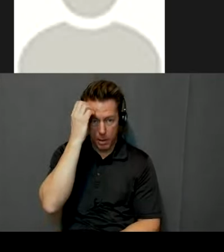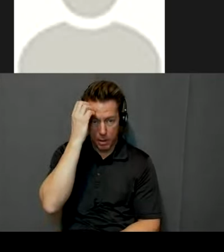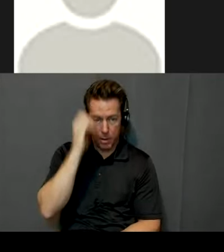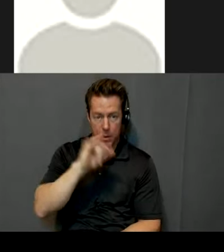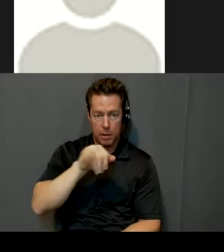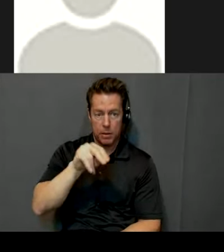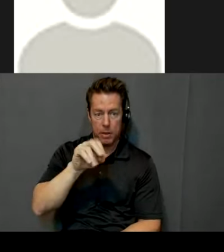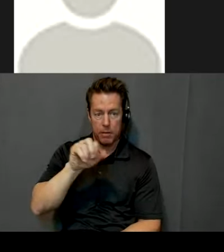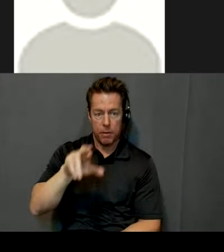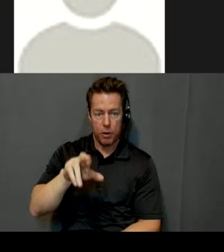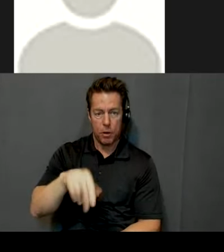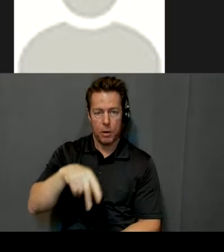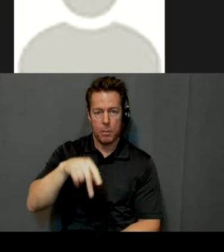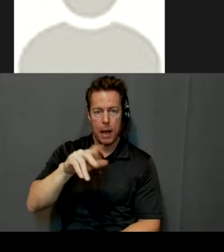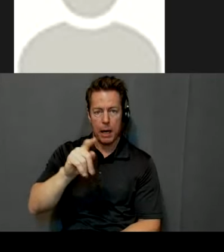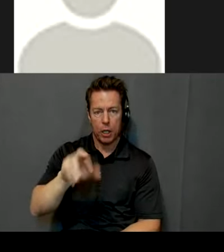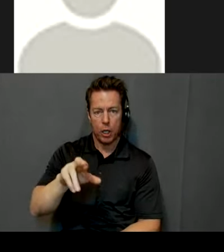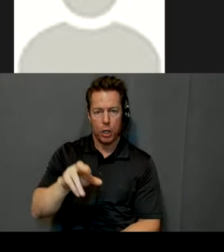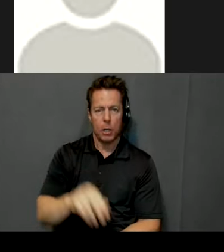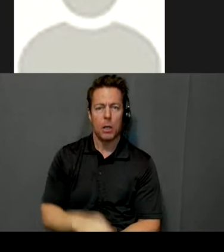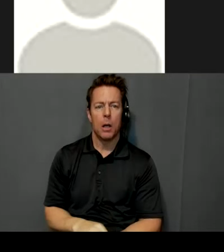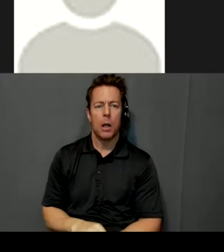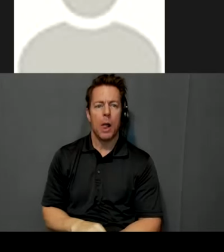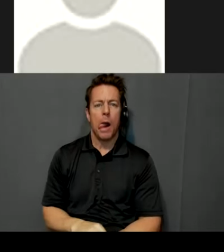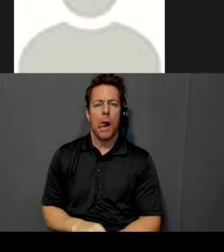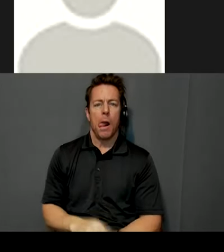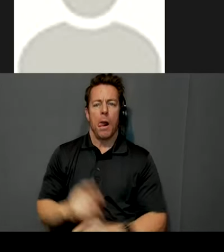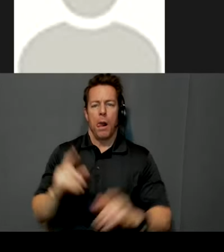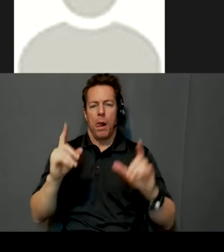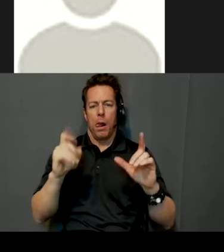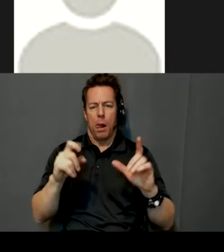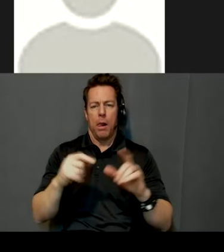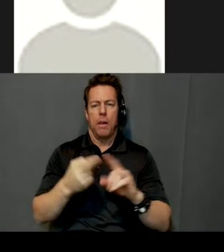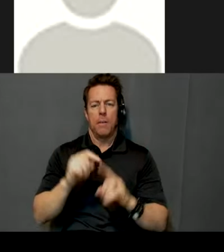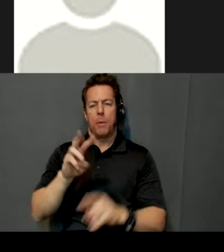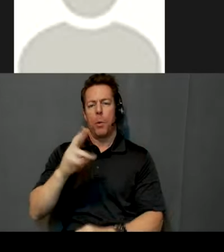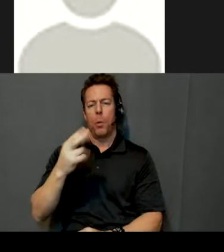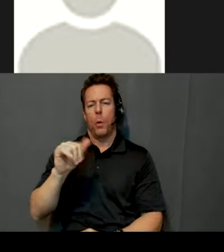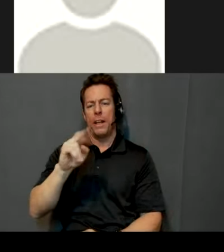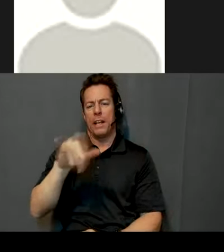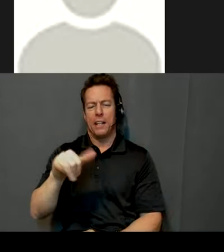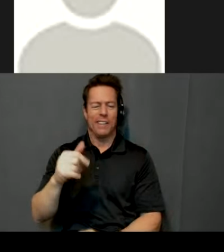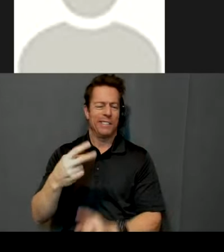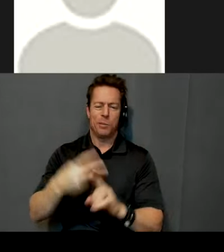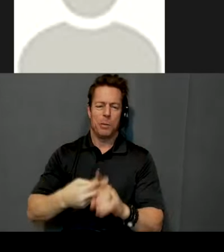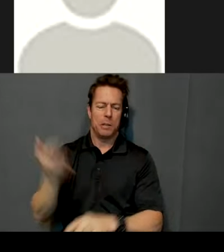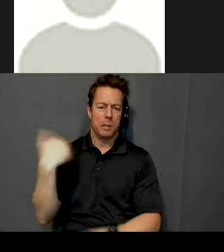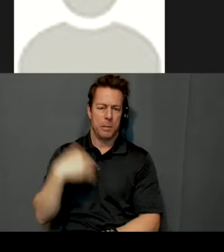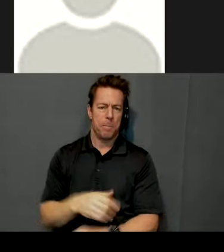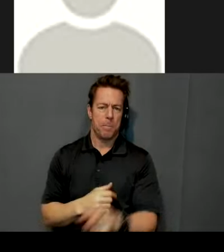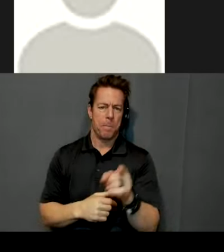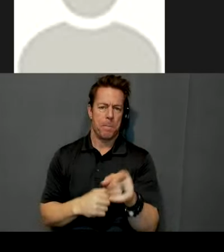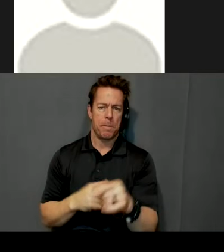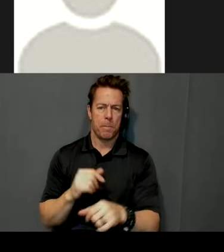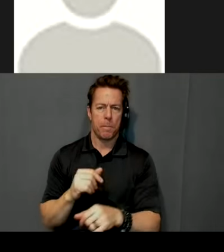Jennifer Packer, I actually took this show at the Whitney a few months ago. This work is created